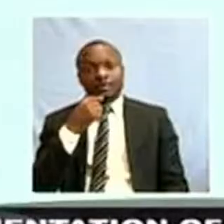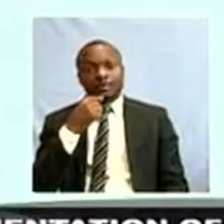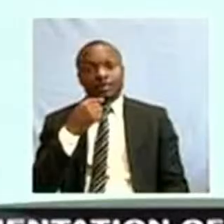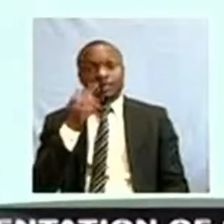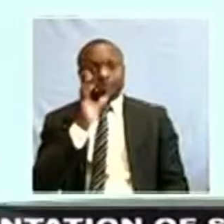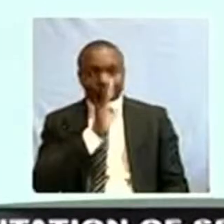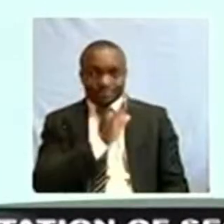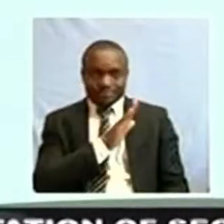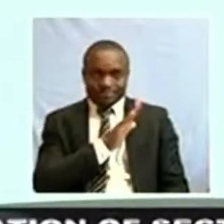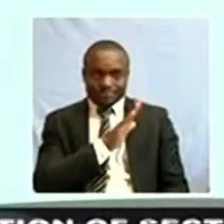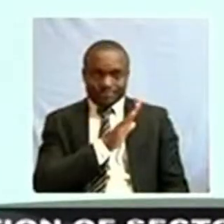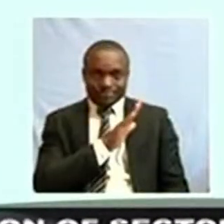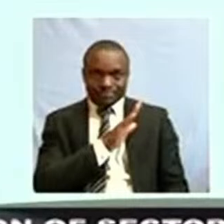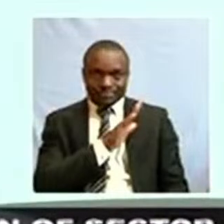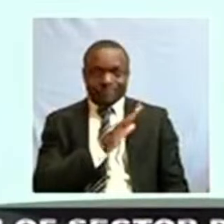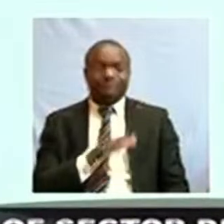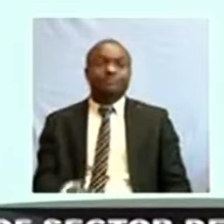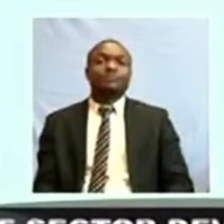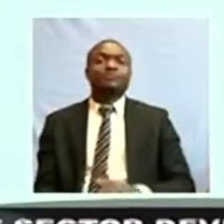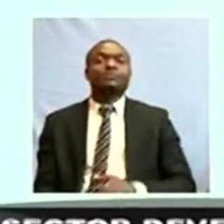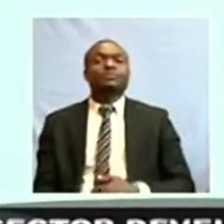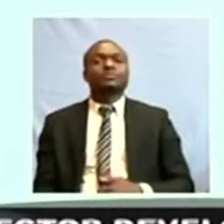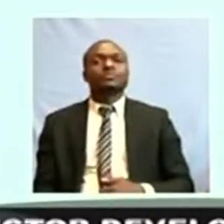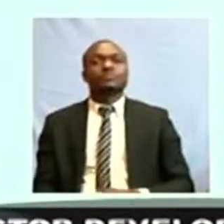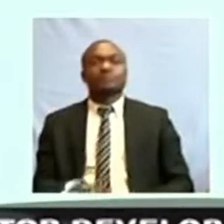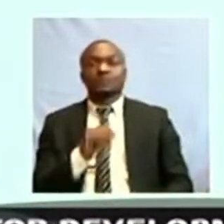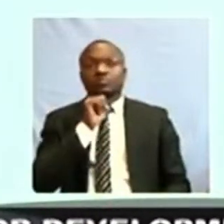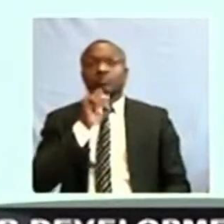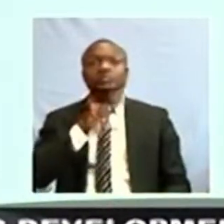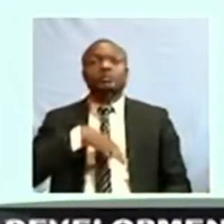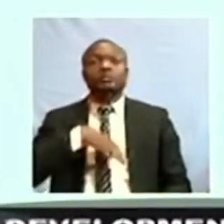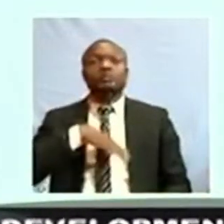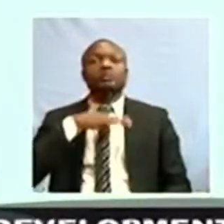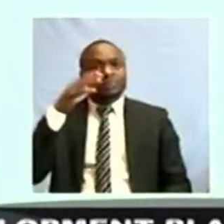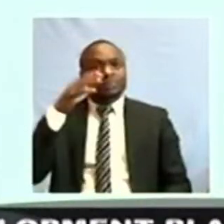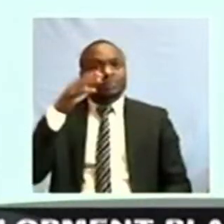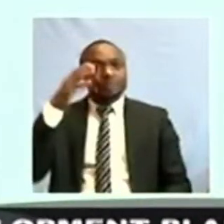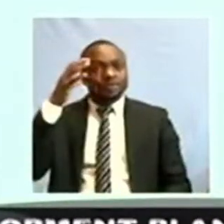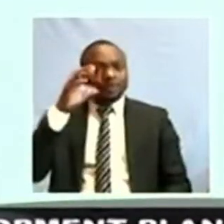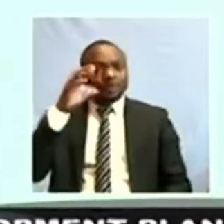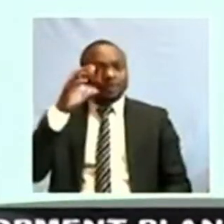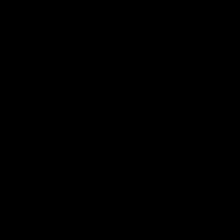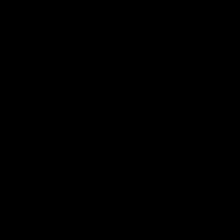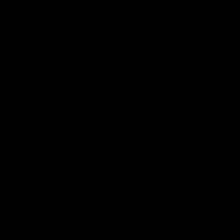mentioned earlier on, inadequate officer accommodation.